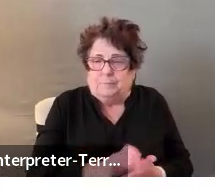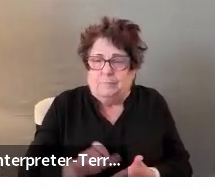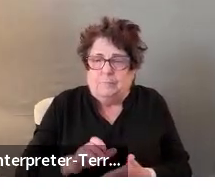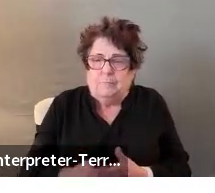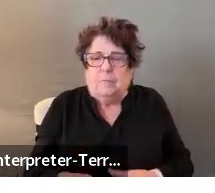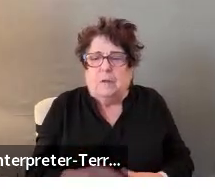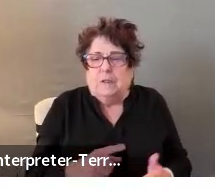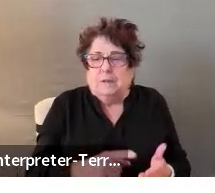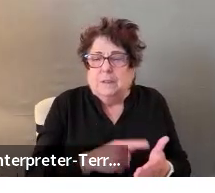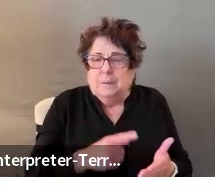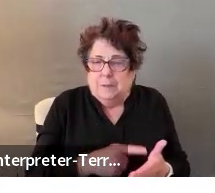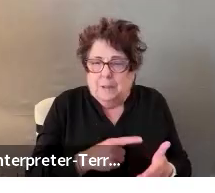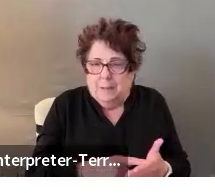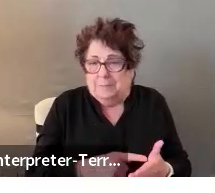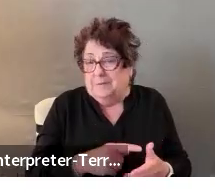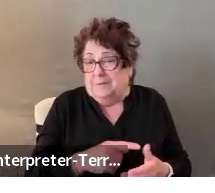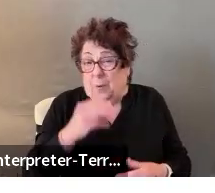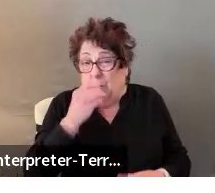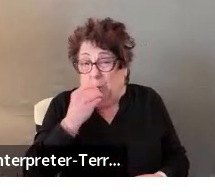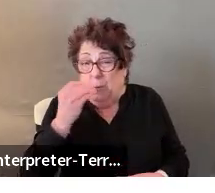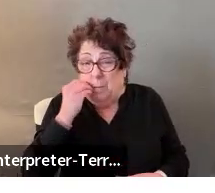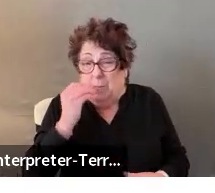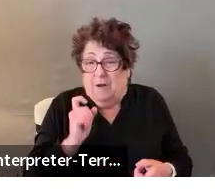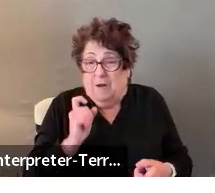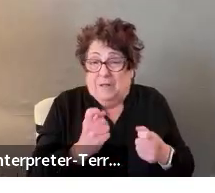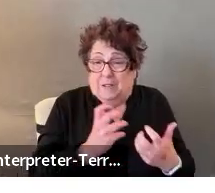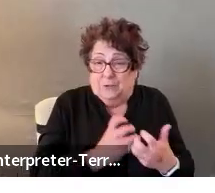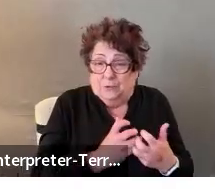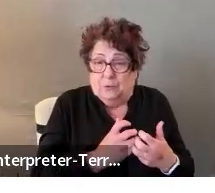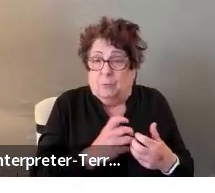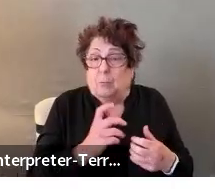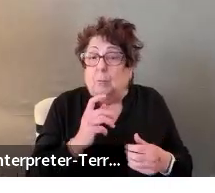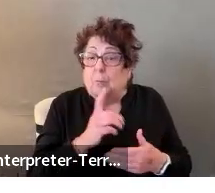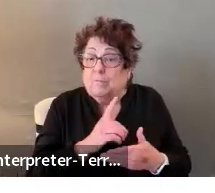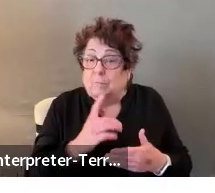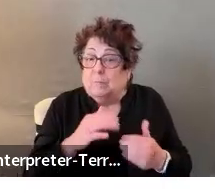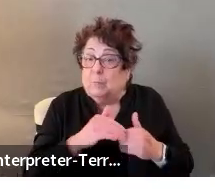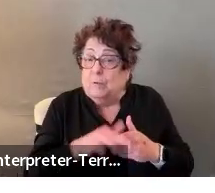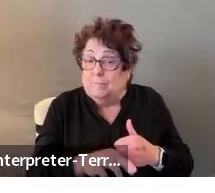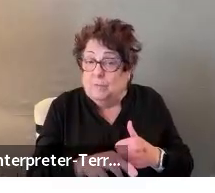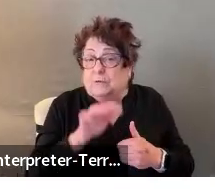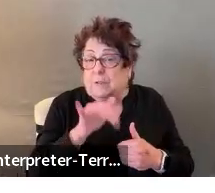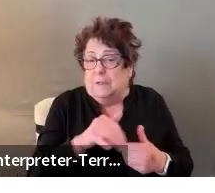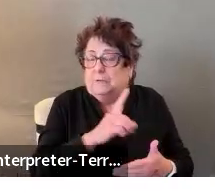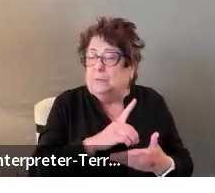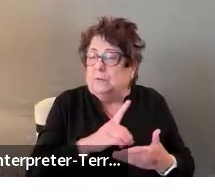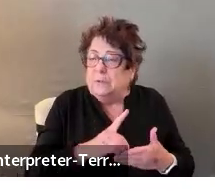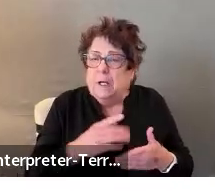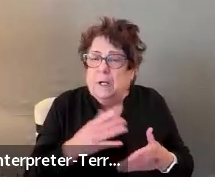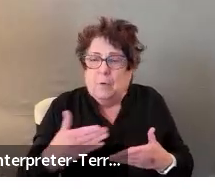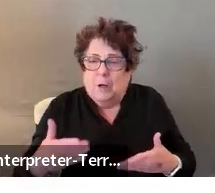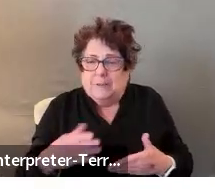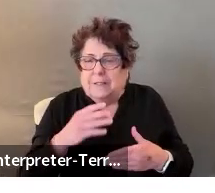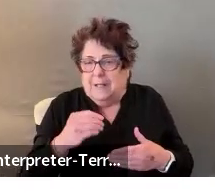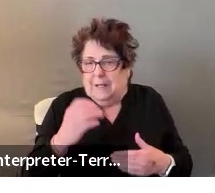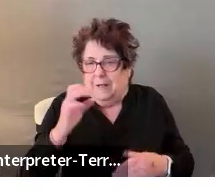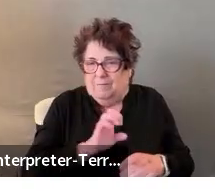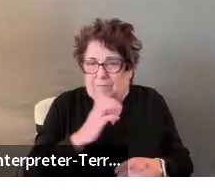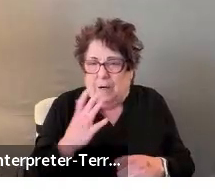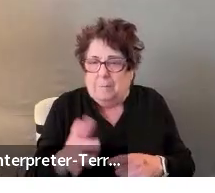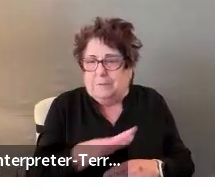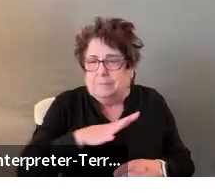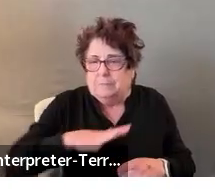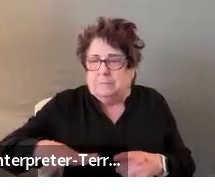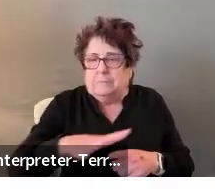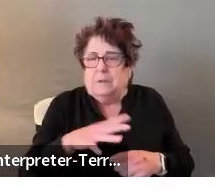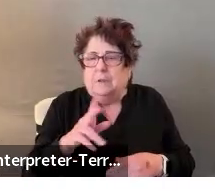and environments that are usable by people of all ages and abilities to the greatest extent possible without the need